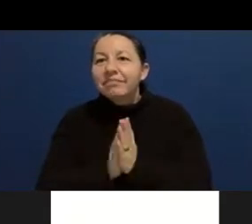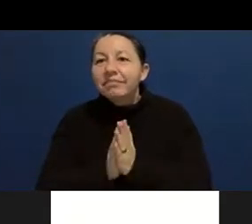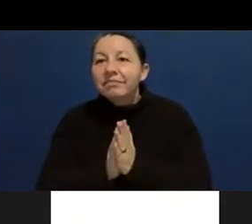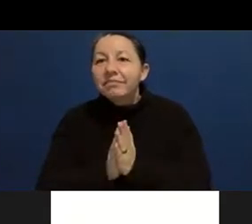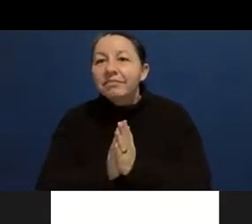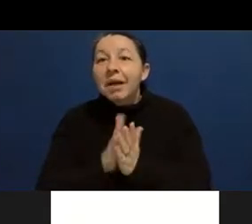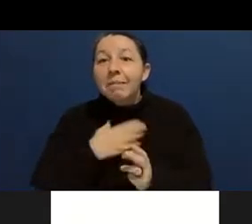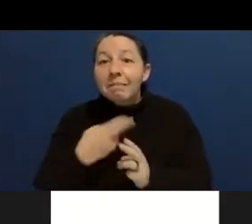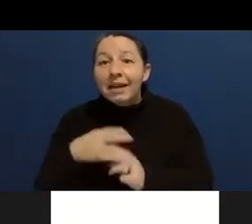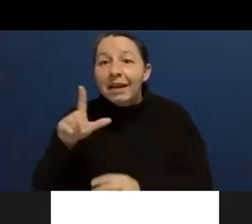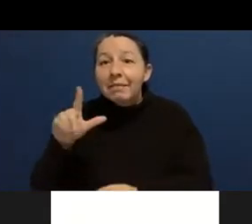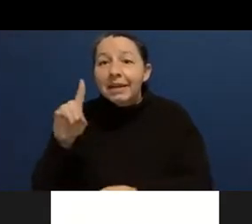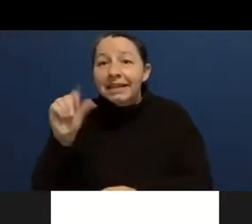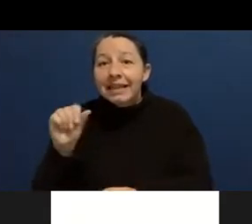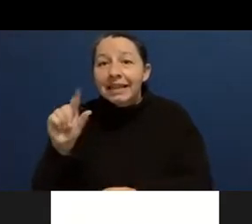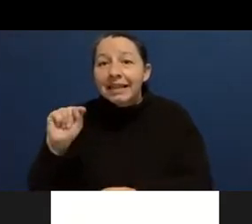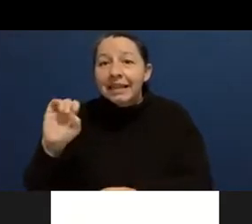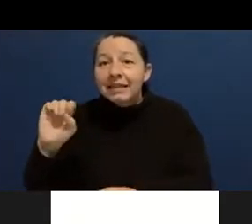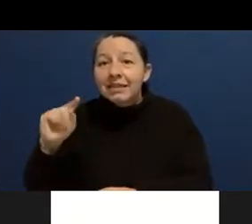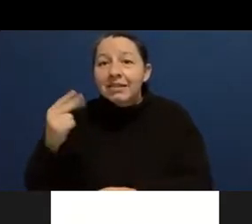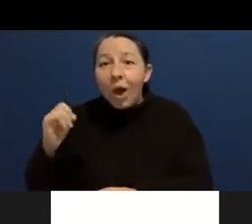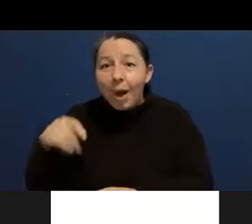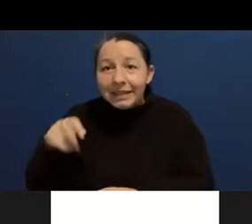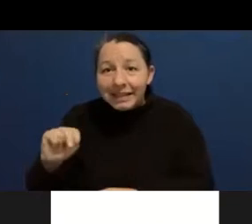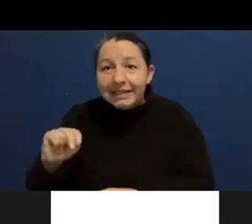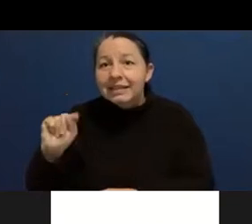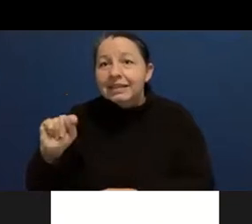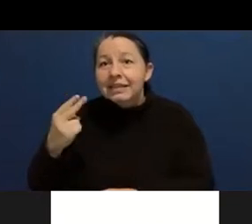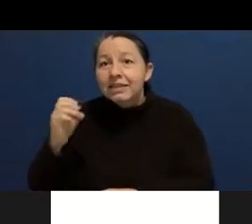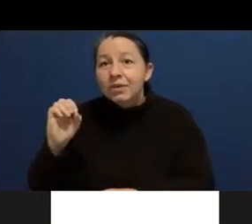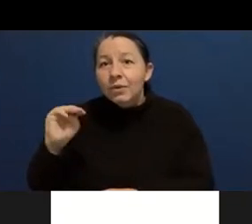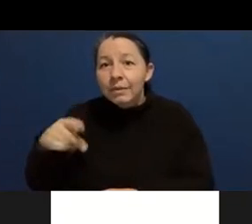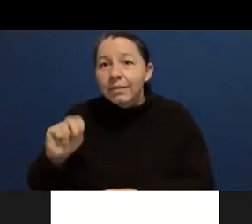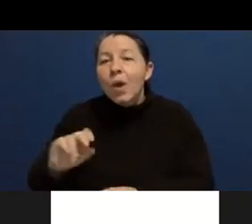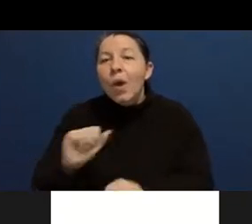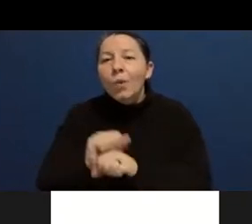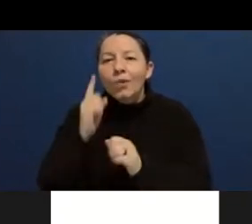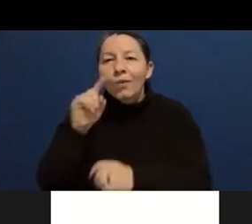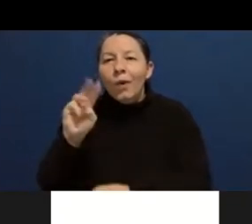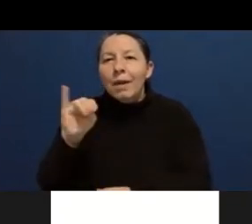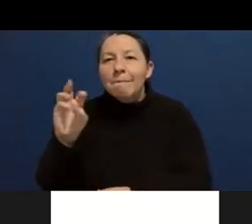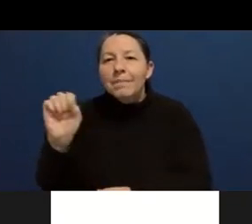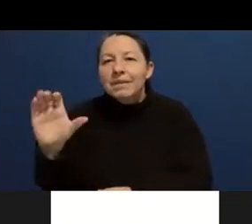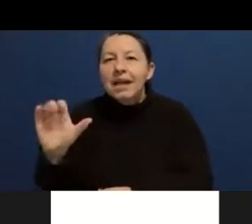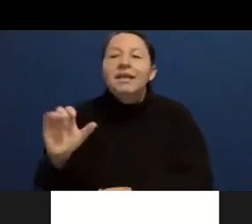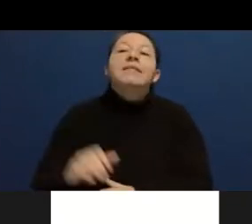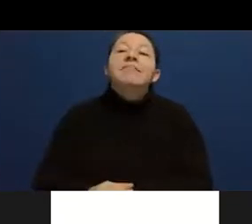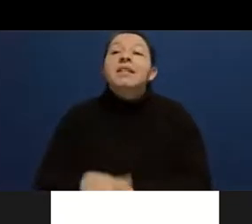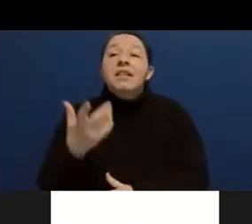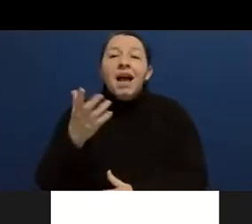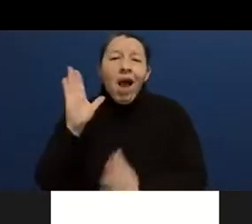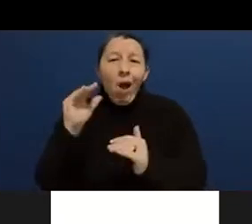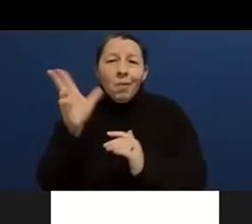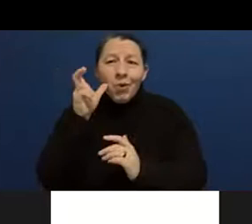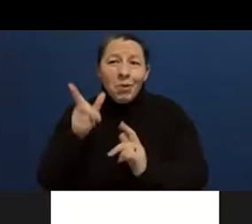My name is Linda Thompson, and I work for the Minnesota Indian Women's Sexual Assault Coalition. I hope you heard me when I welcomed you